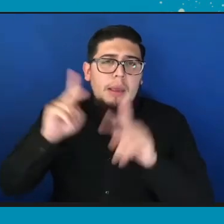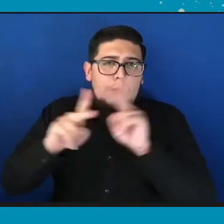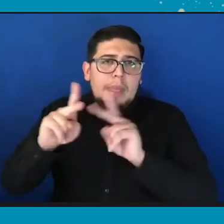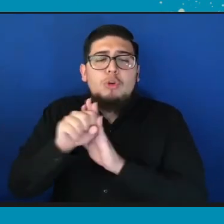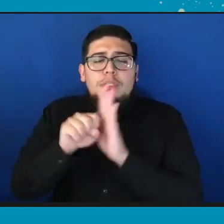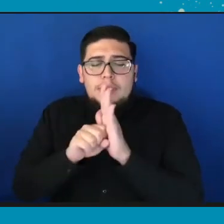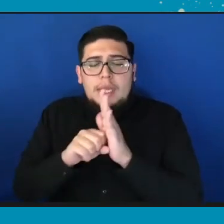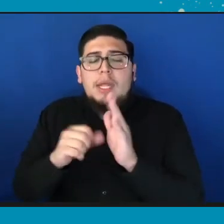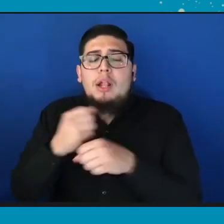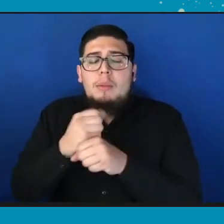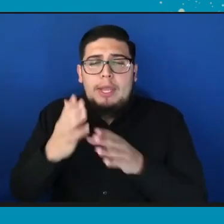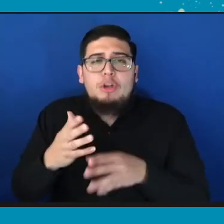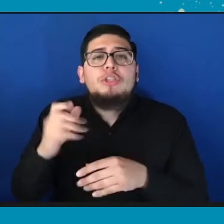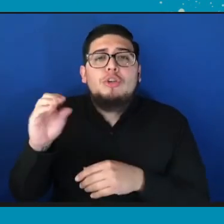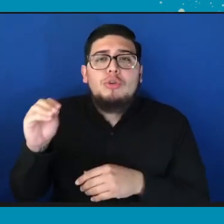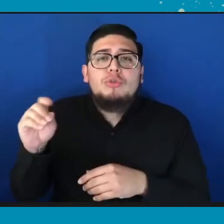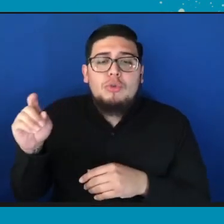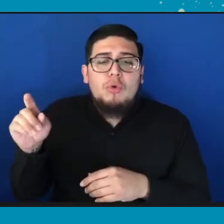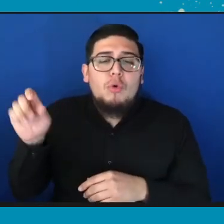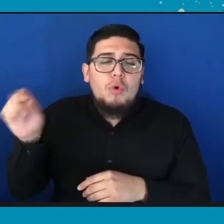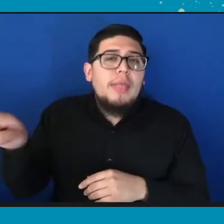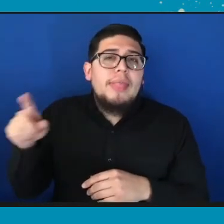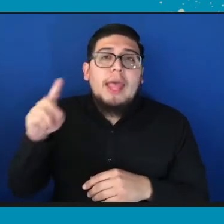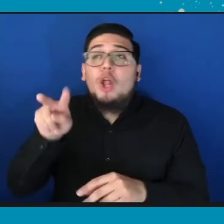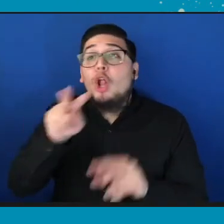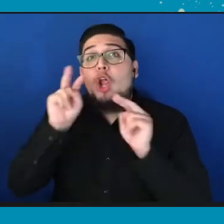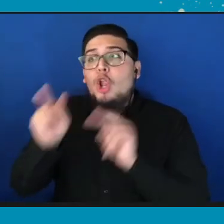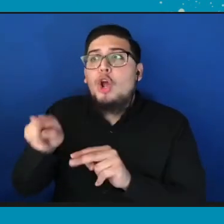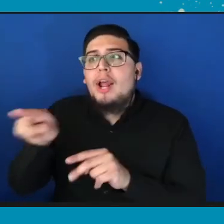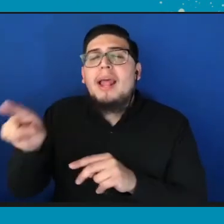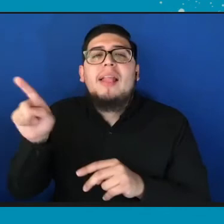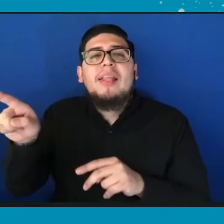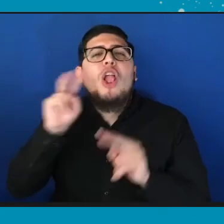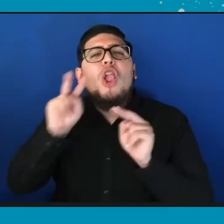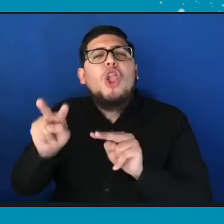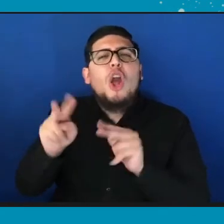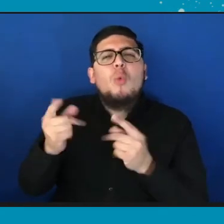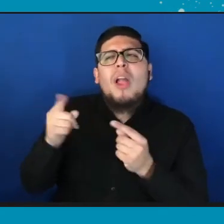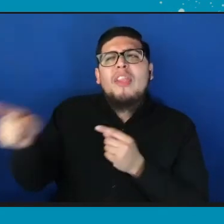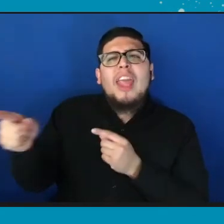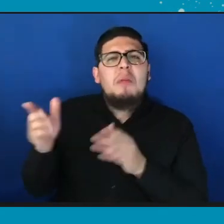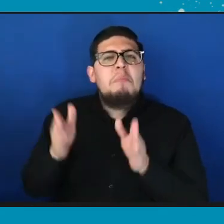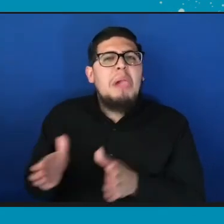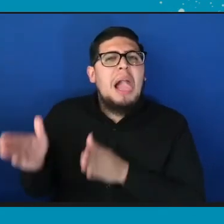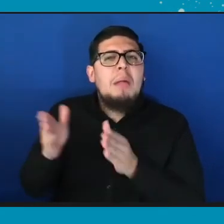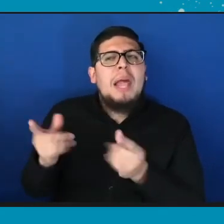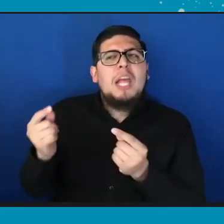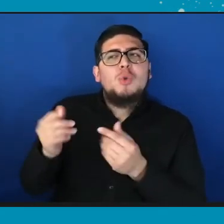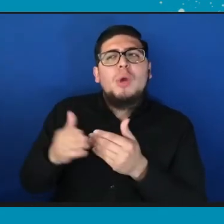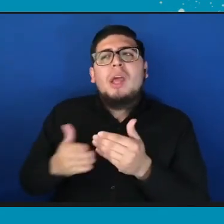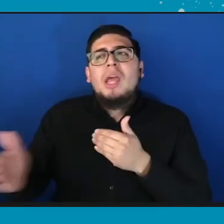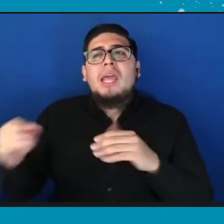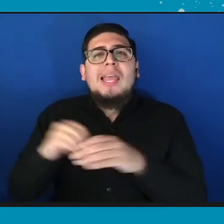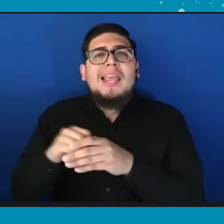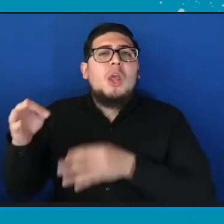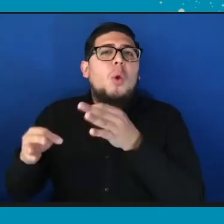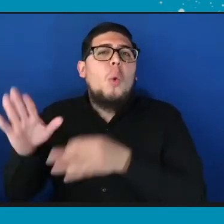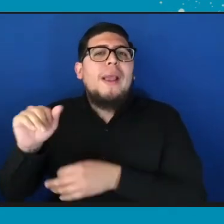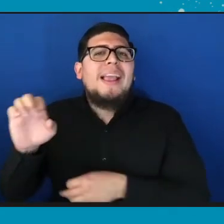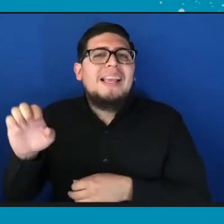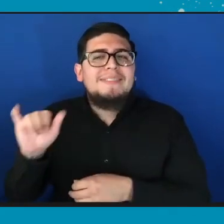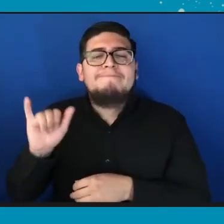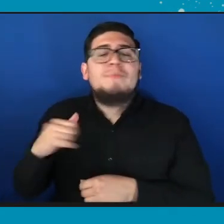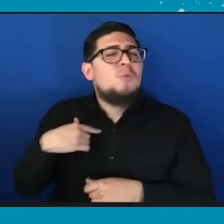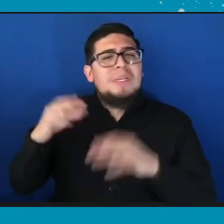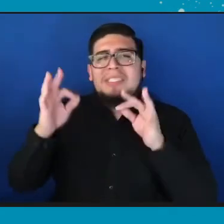process in order to look at the long game of what that may mean for court cases. But we're going to keep pushing. We desperately need